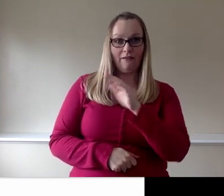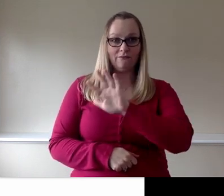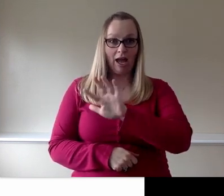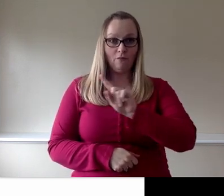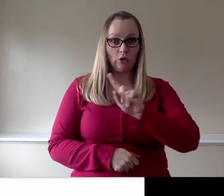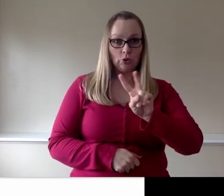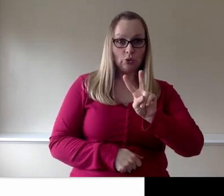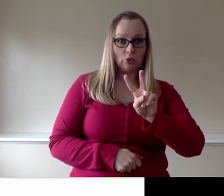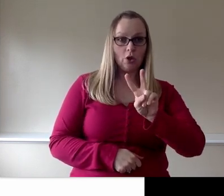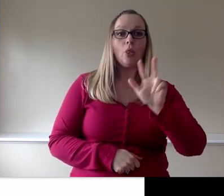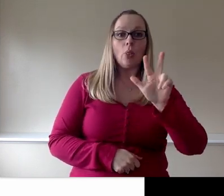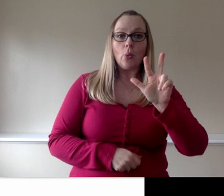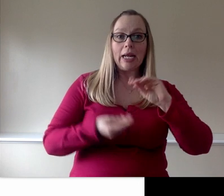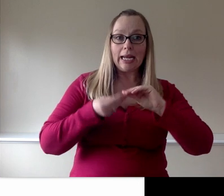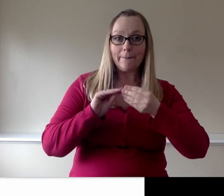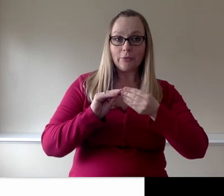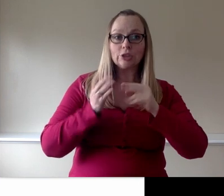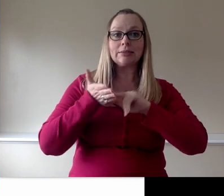have 3